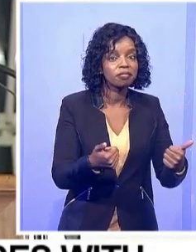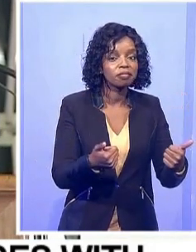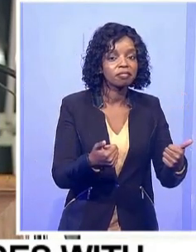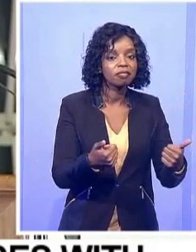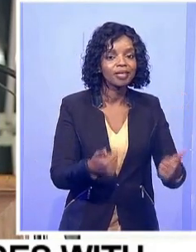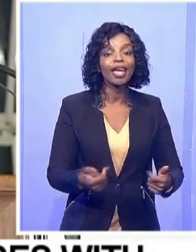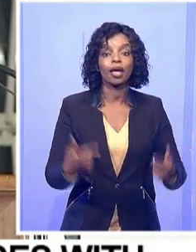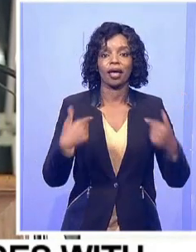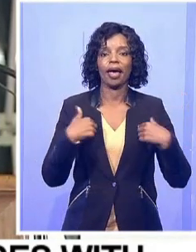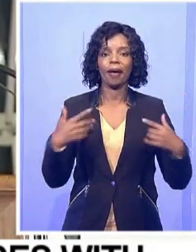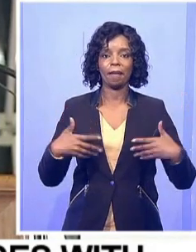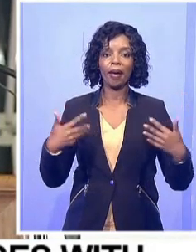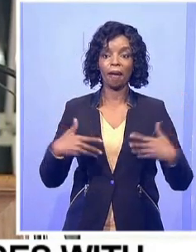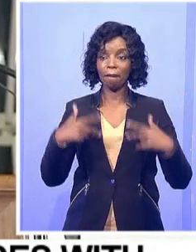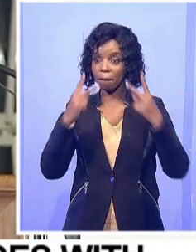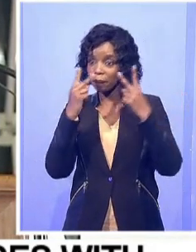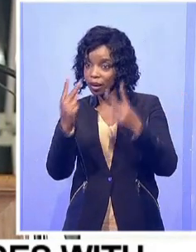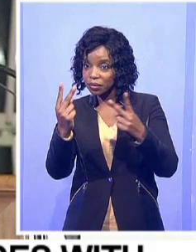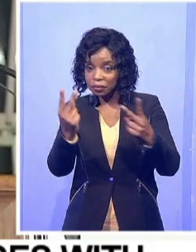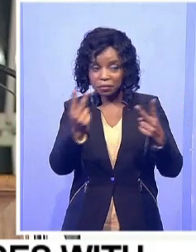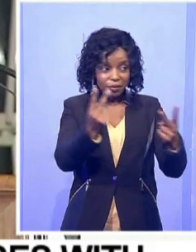I'm happy to see you.